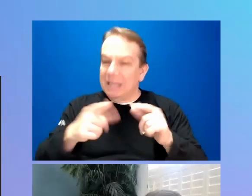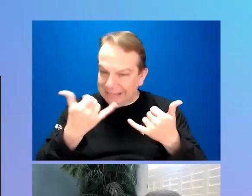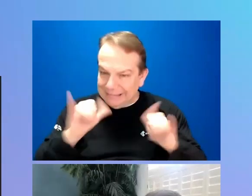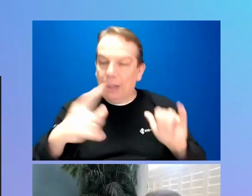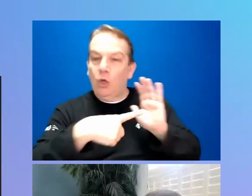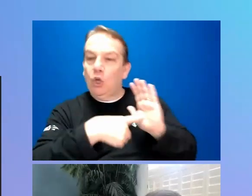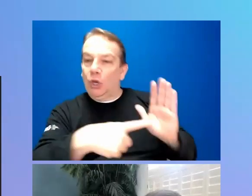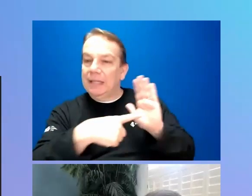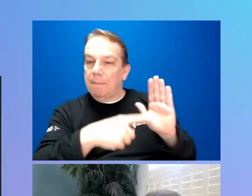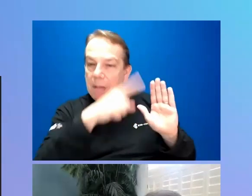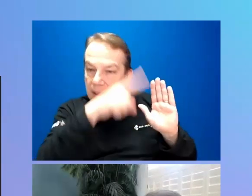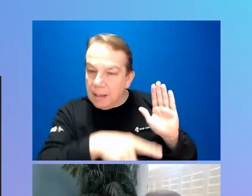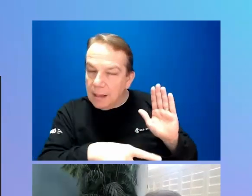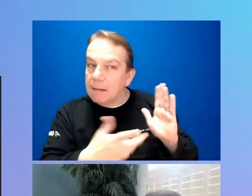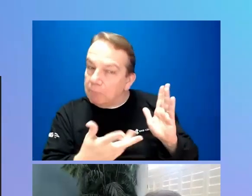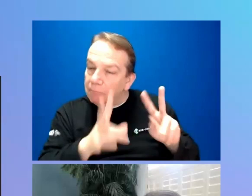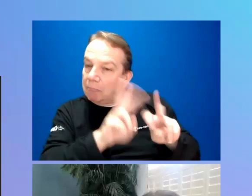modules.